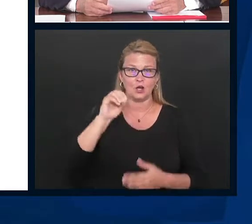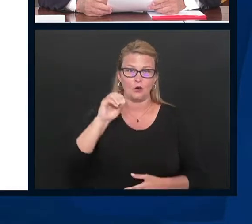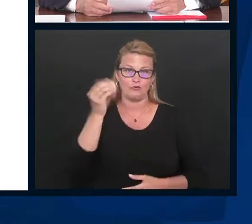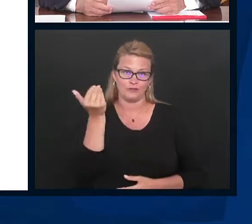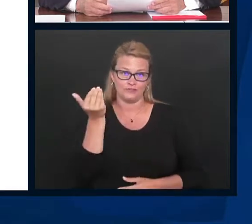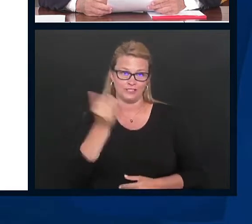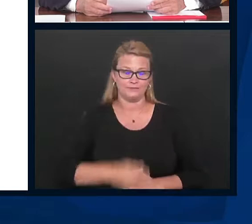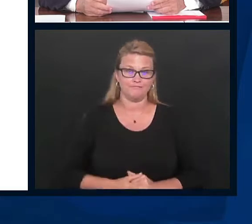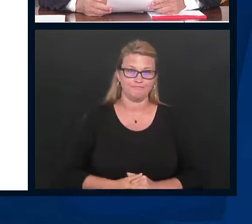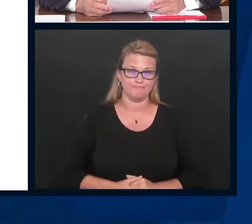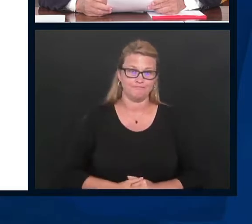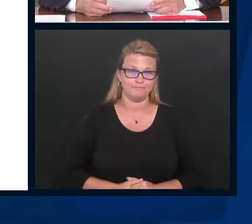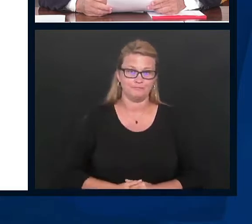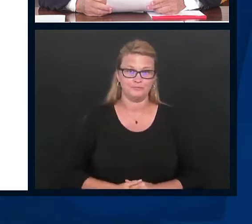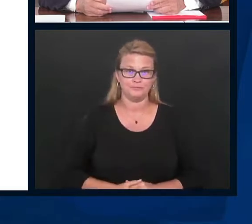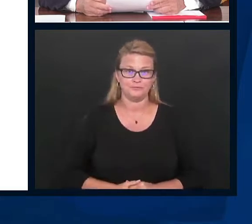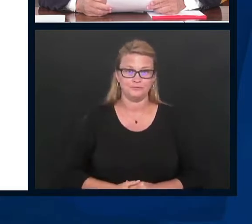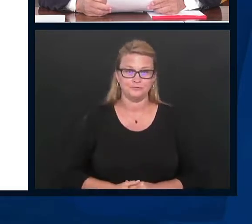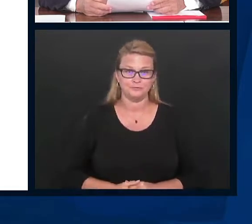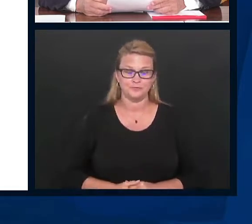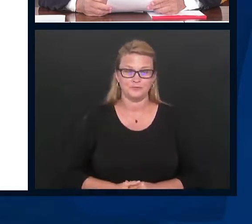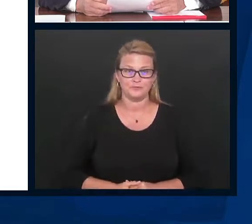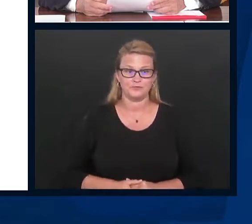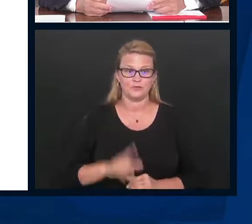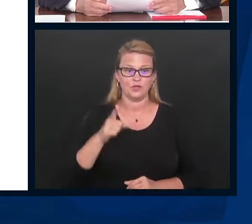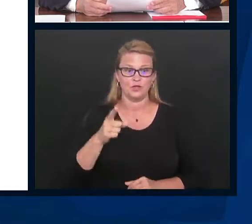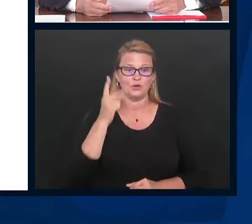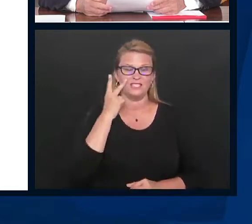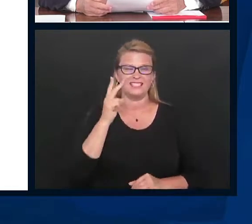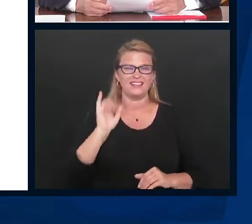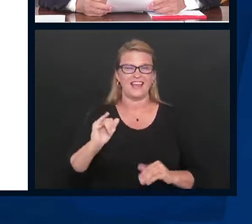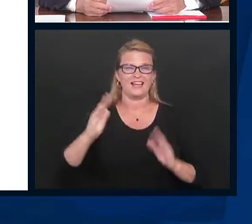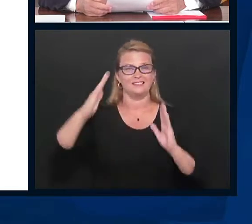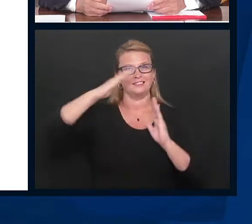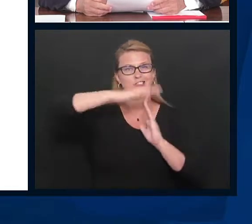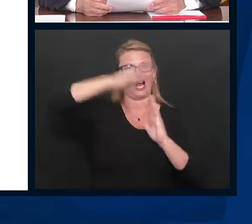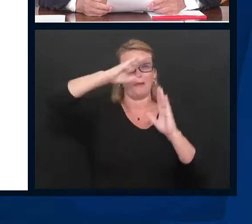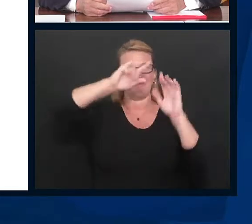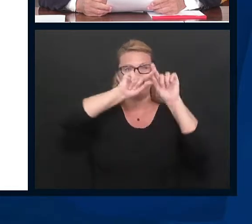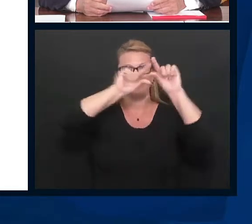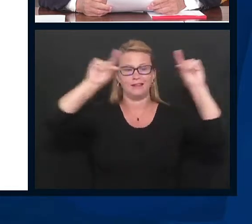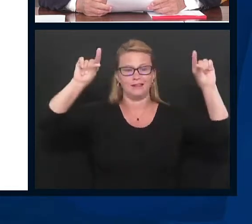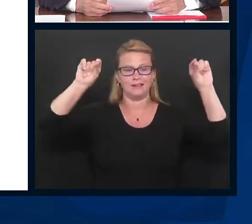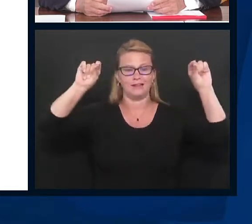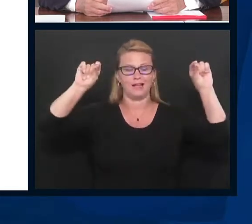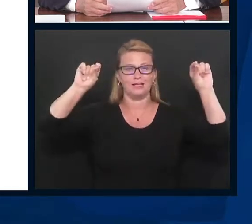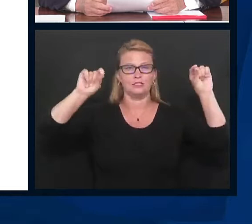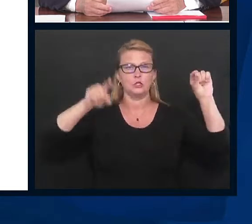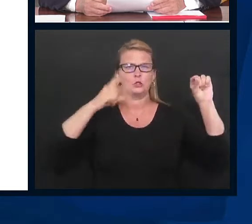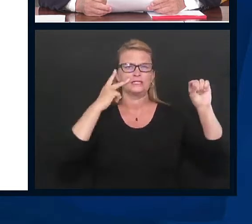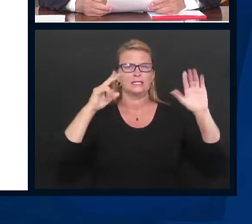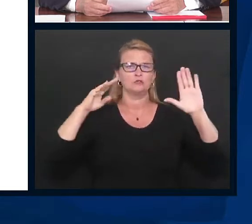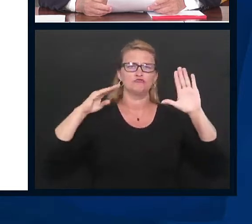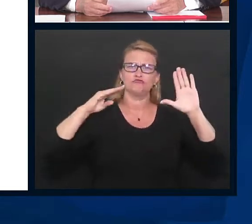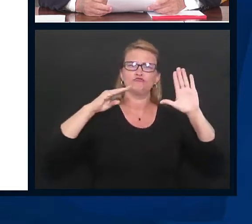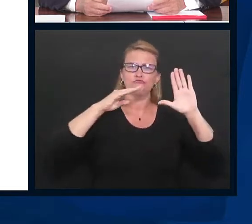159,015. You know, if you look at that, the top line and everything, as we continue to trend and